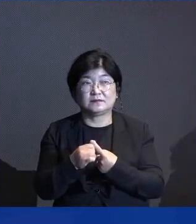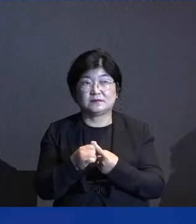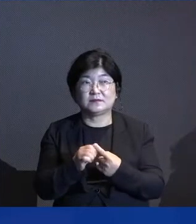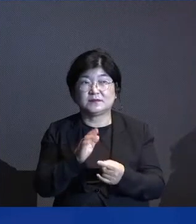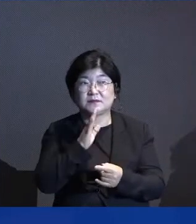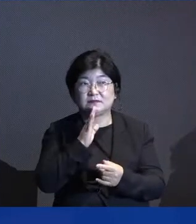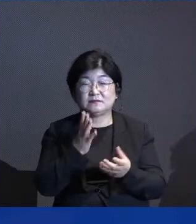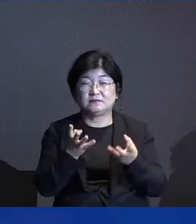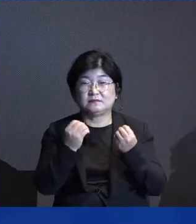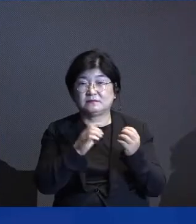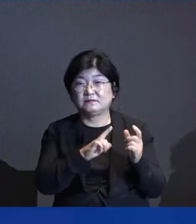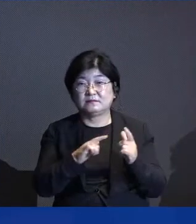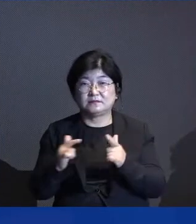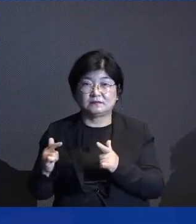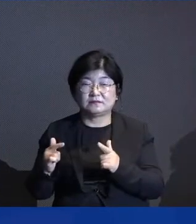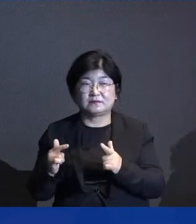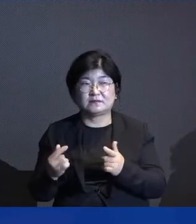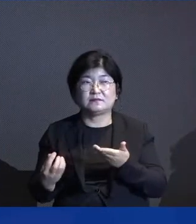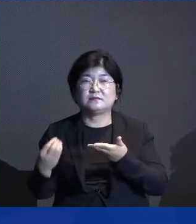it's